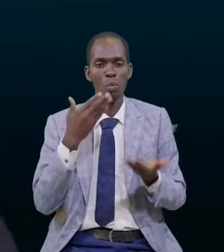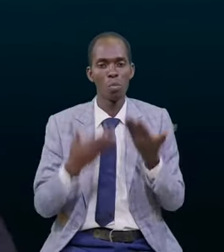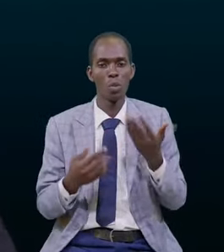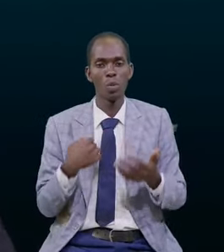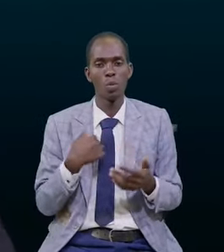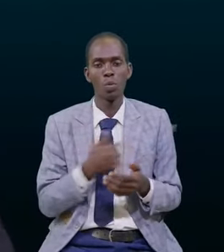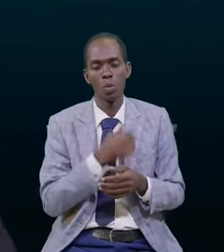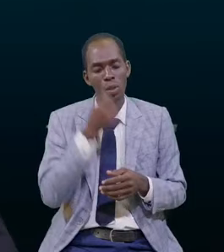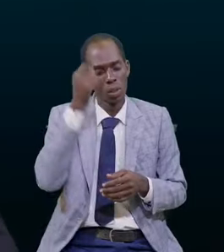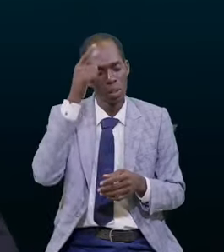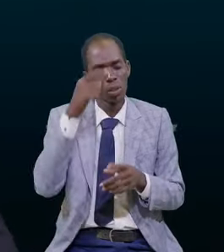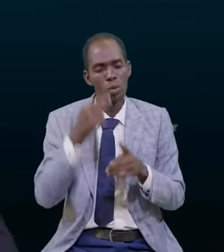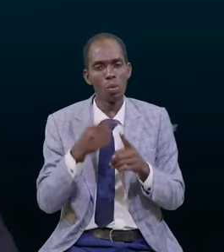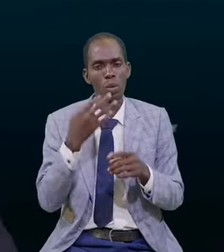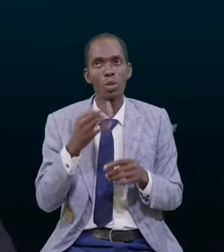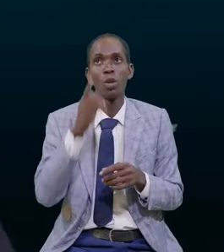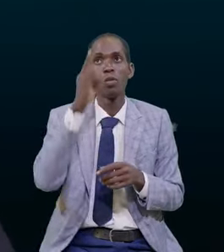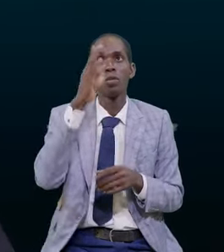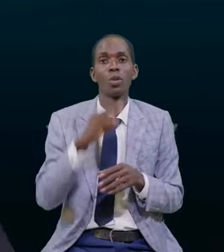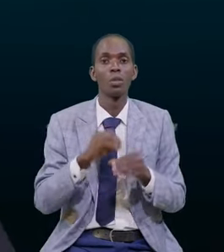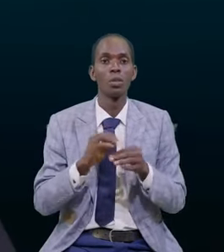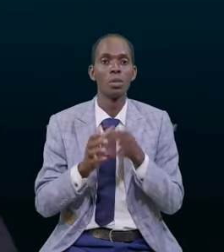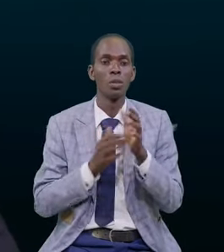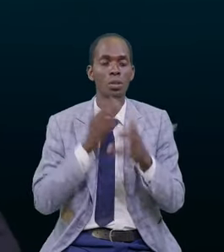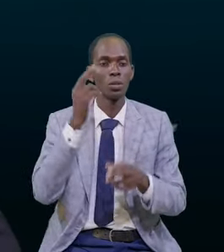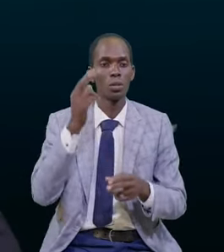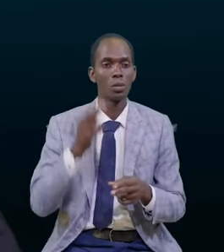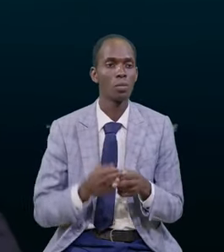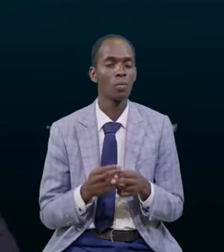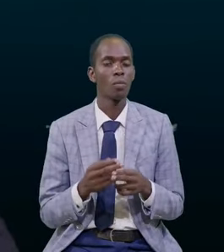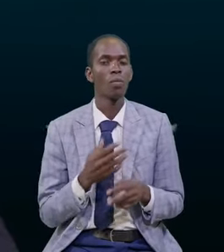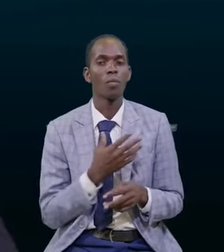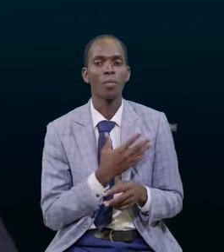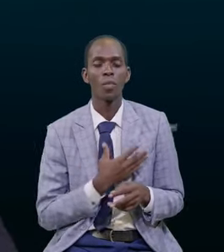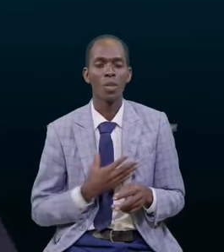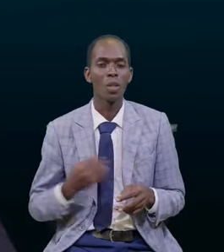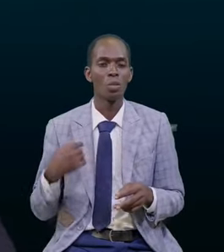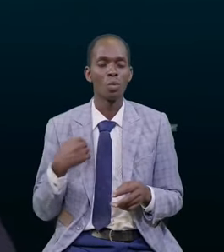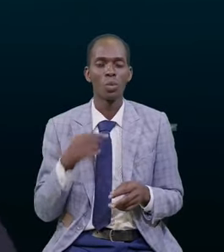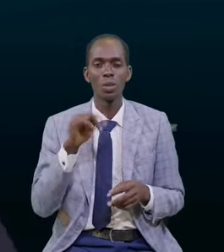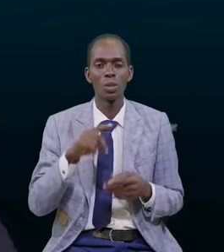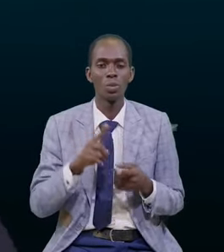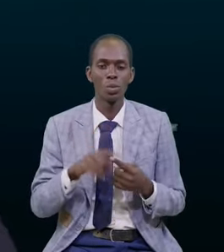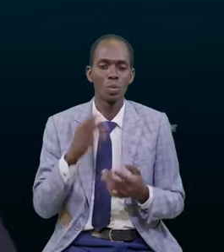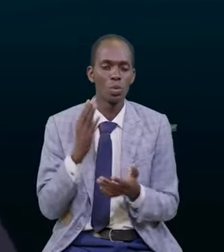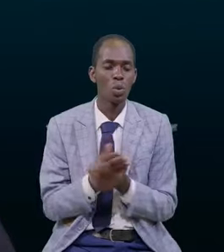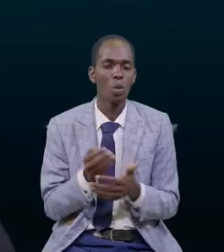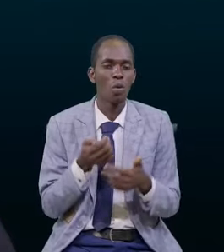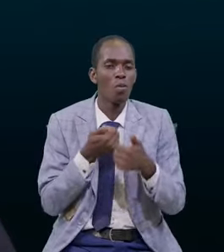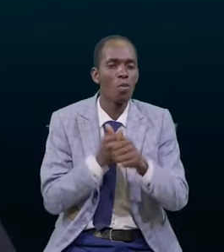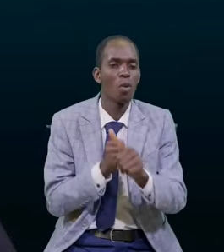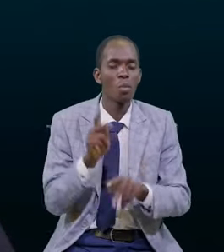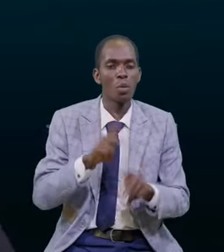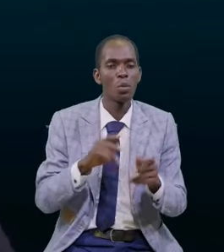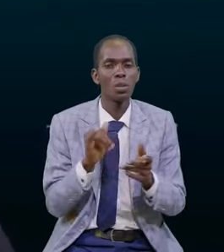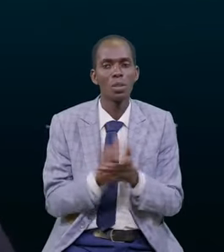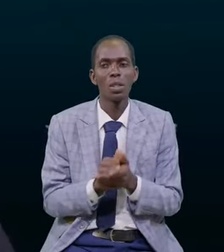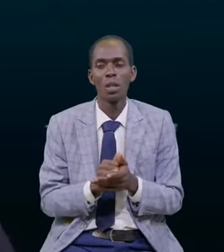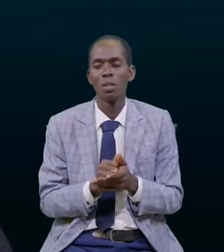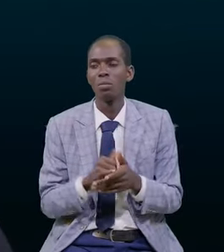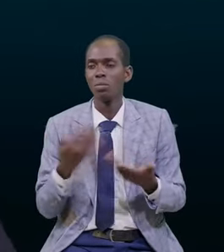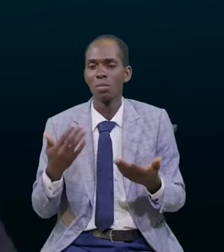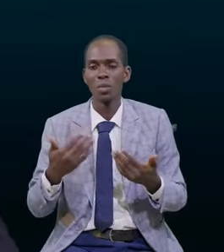mind of God and stop following all this cheap you know theologians that they want to give people license to live